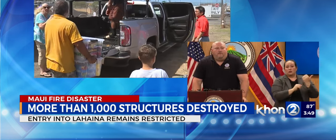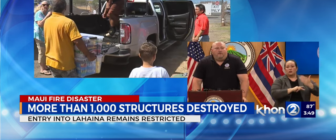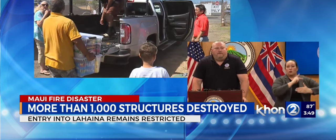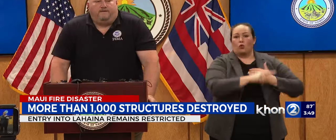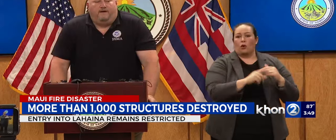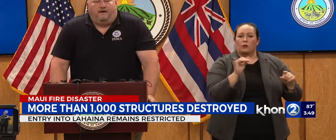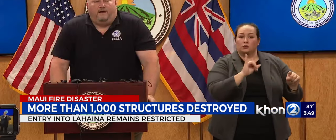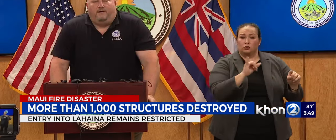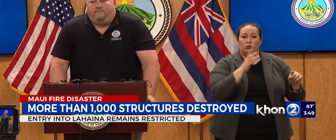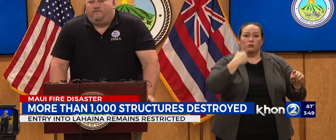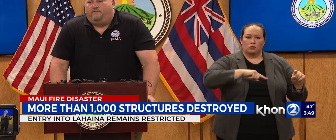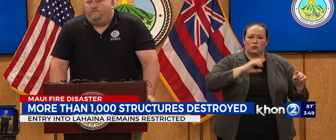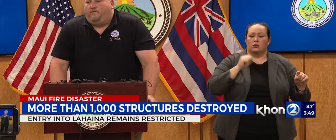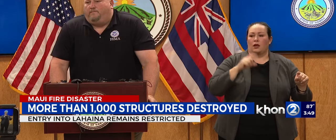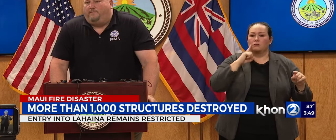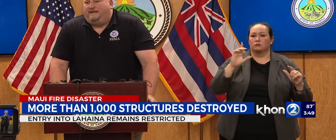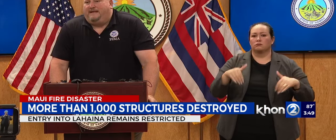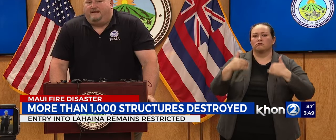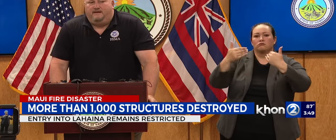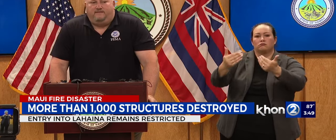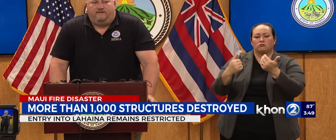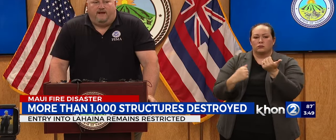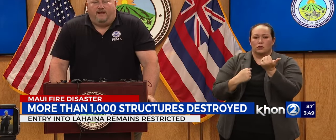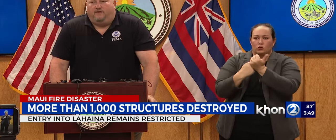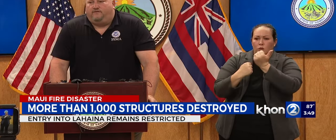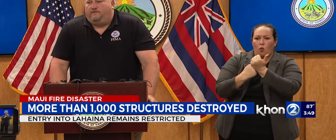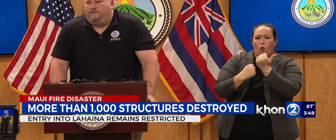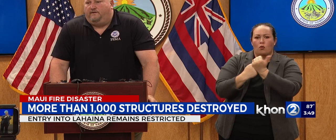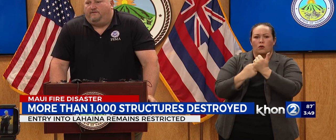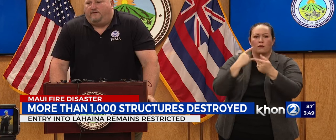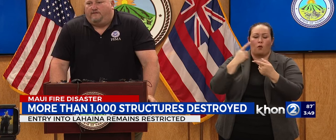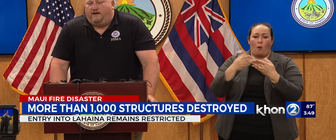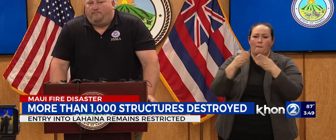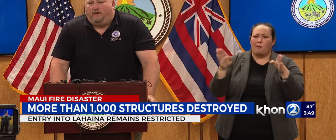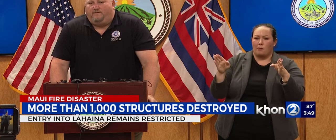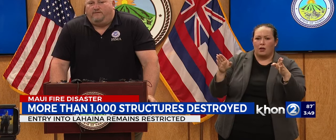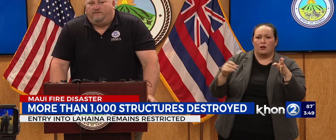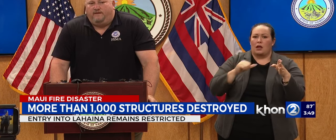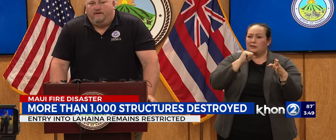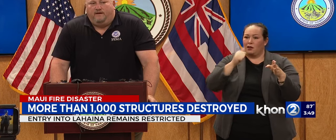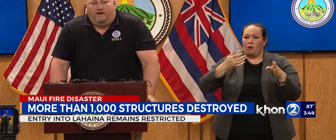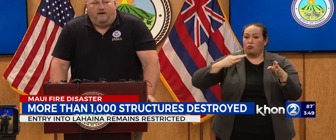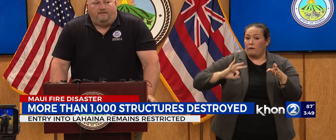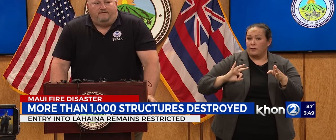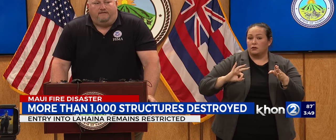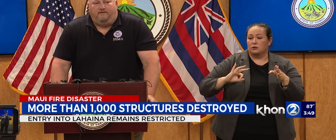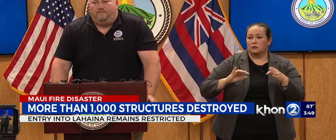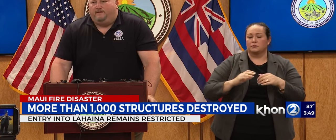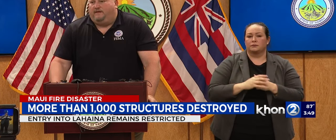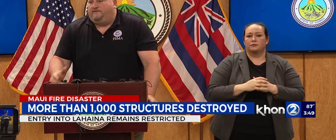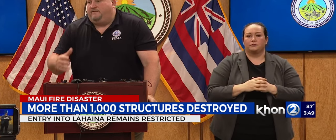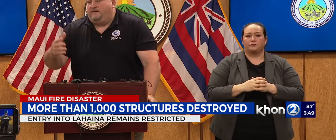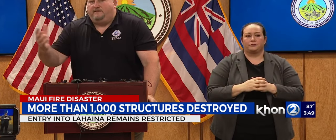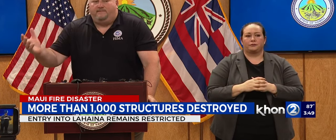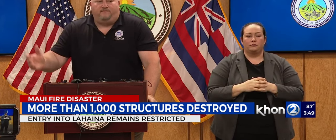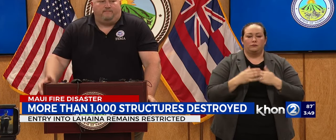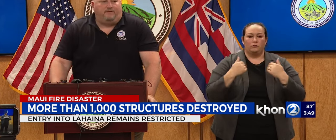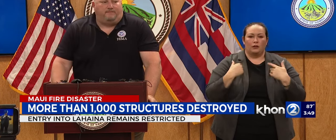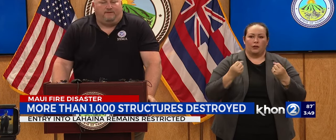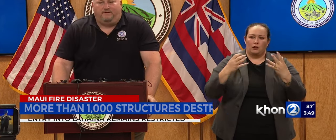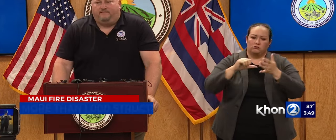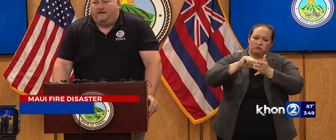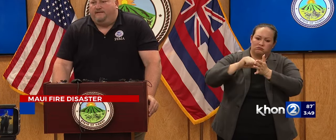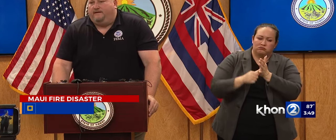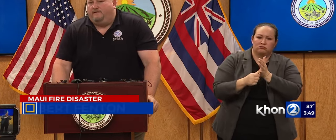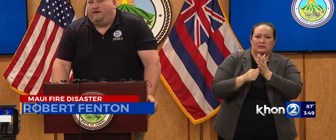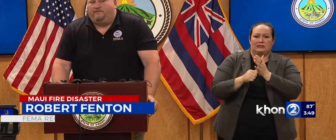can provide support for public entities and certain essential nonprofits. There's been a lot of significant damage